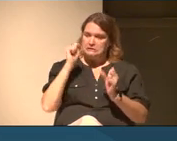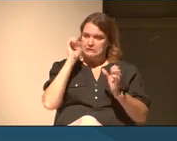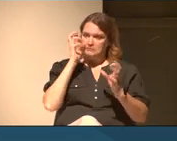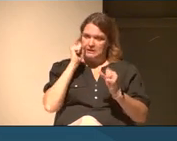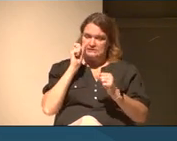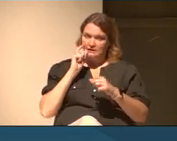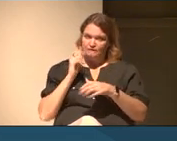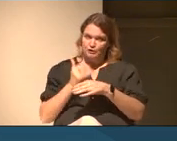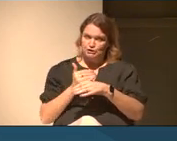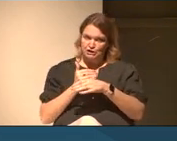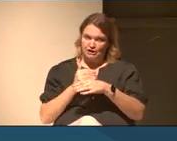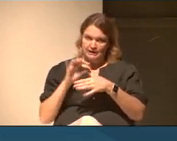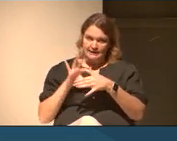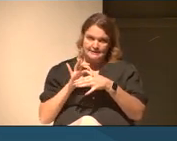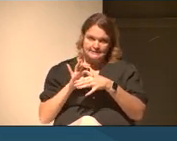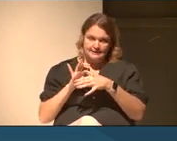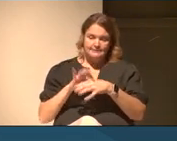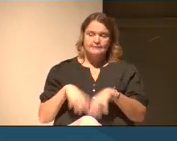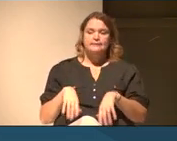content.